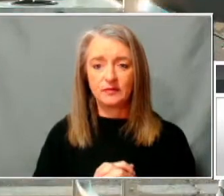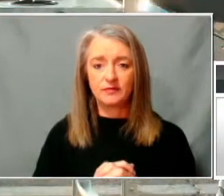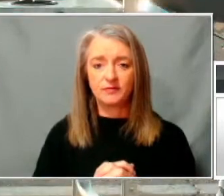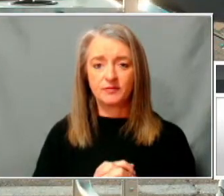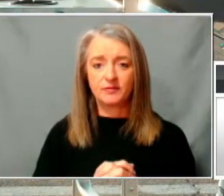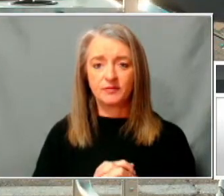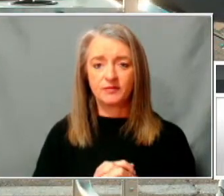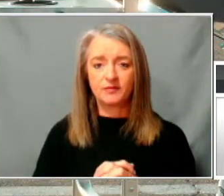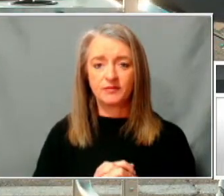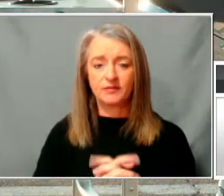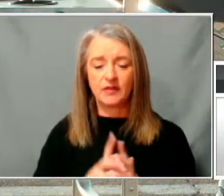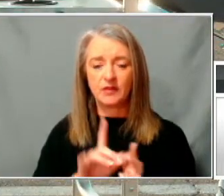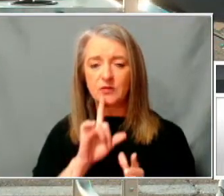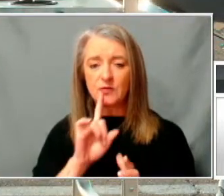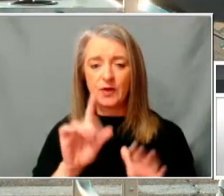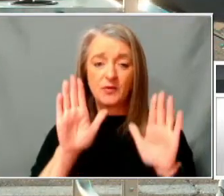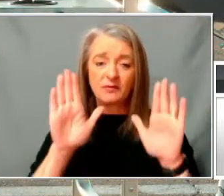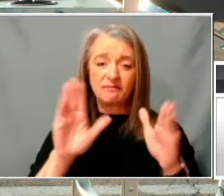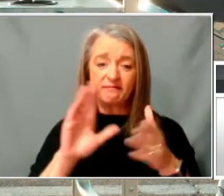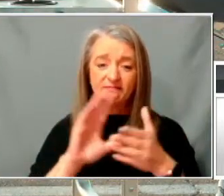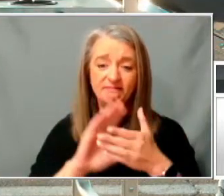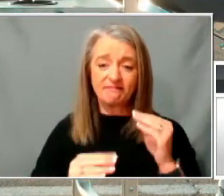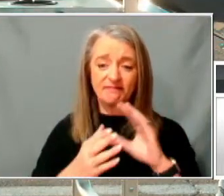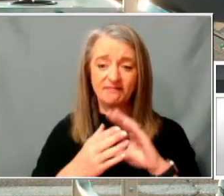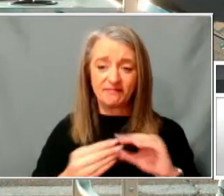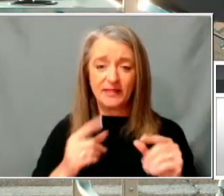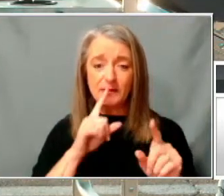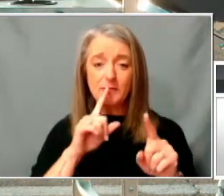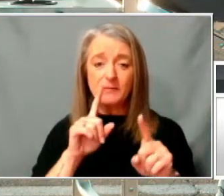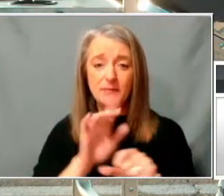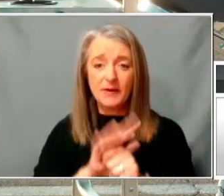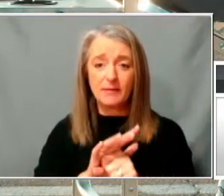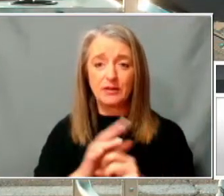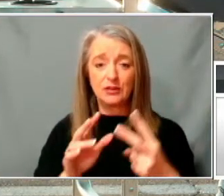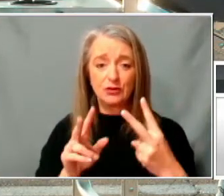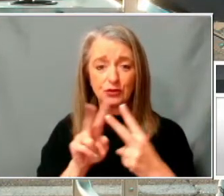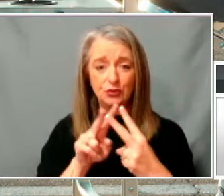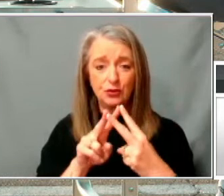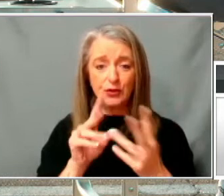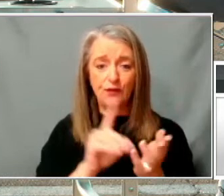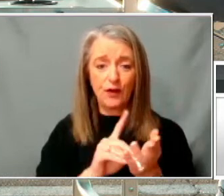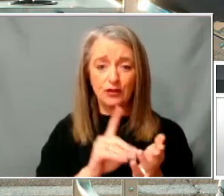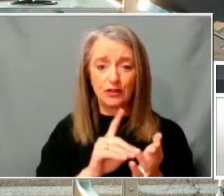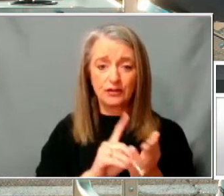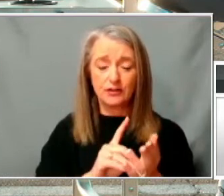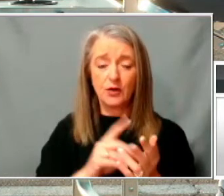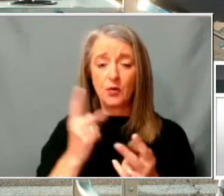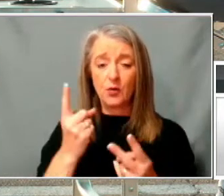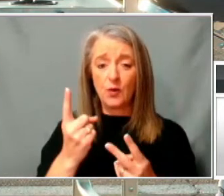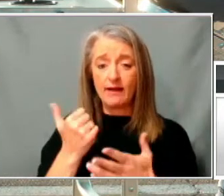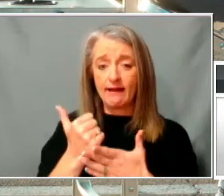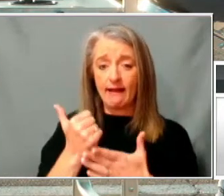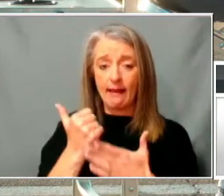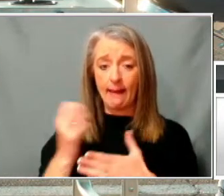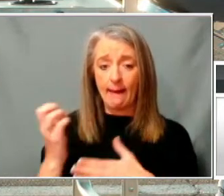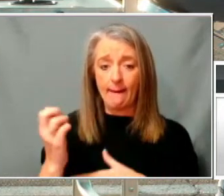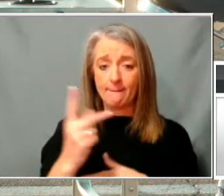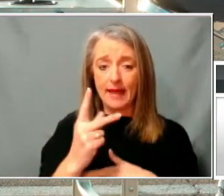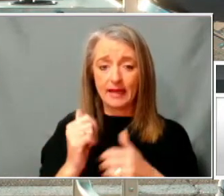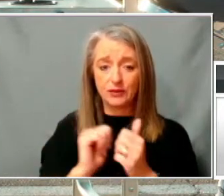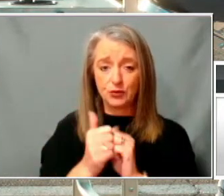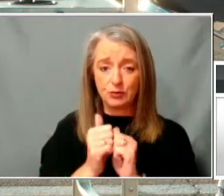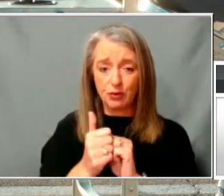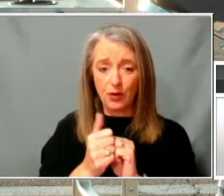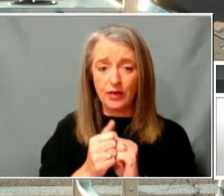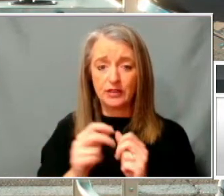What a story that one is. And as promised, here are 2 of our fantastic doctors, one who helped Wanye get back to the sport, and just 2